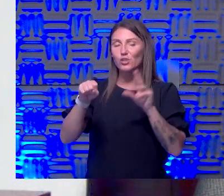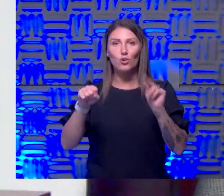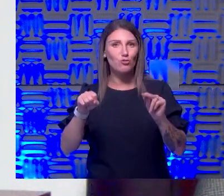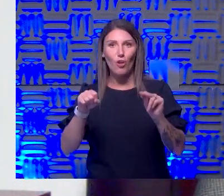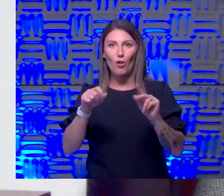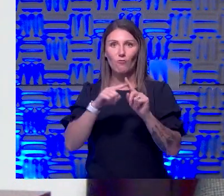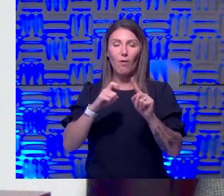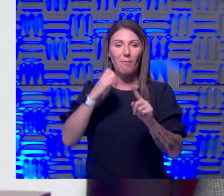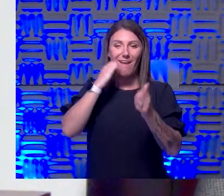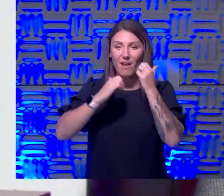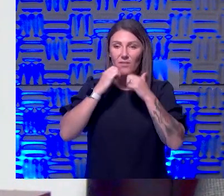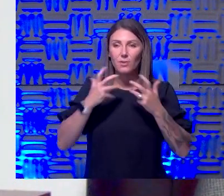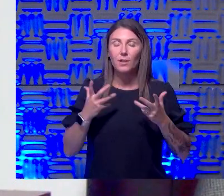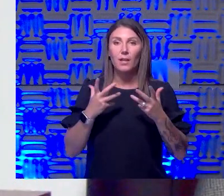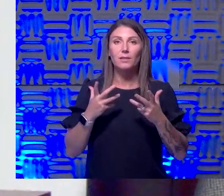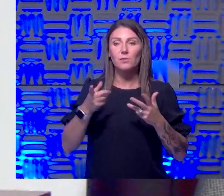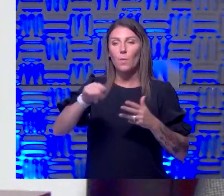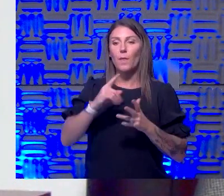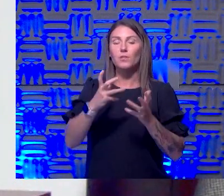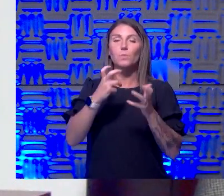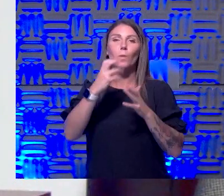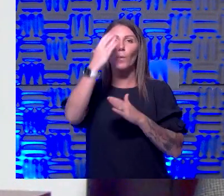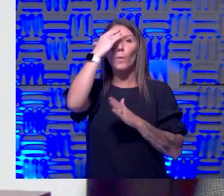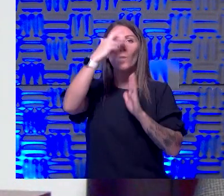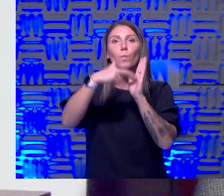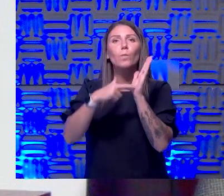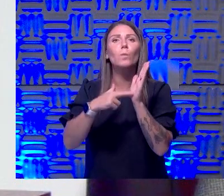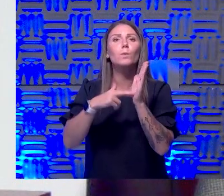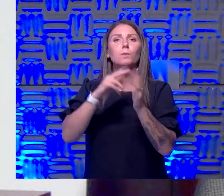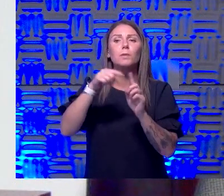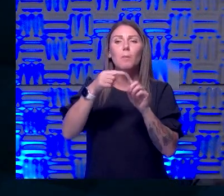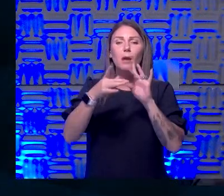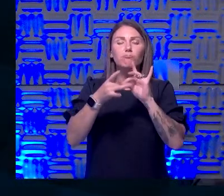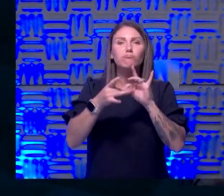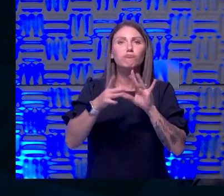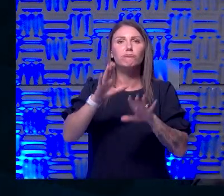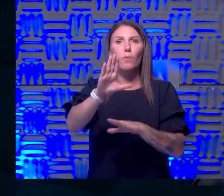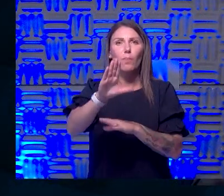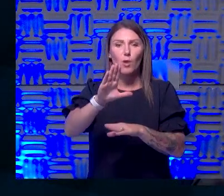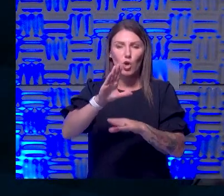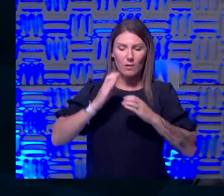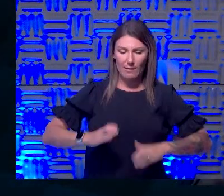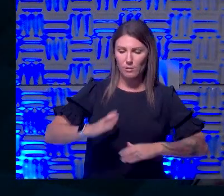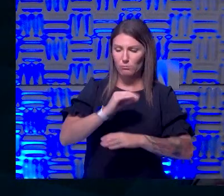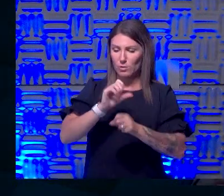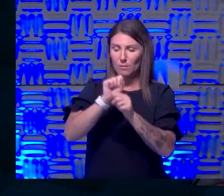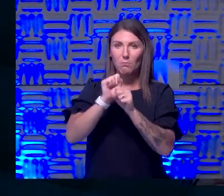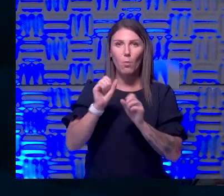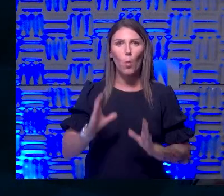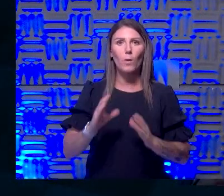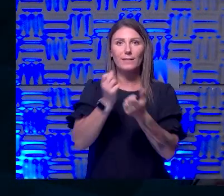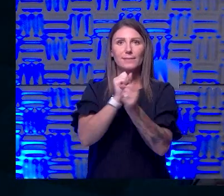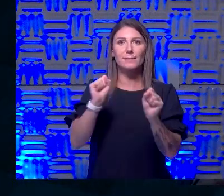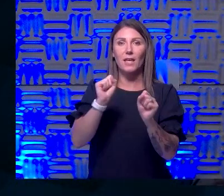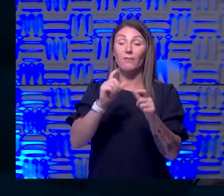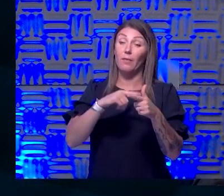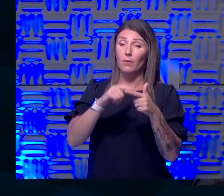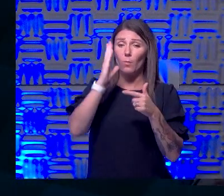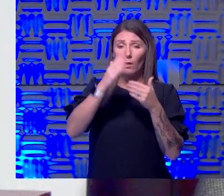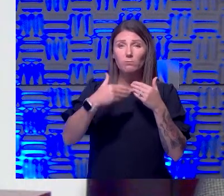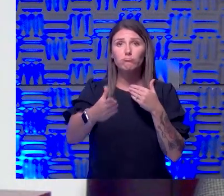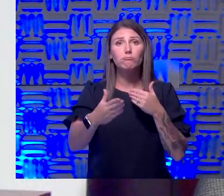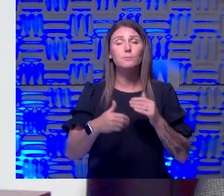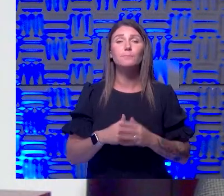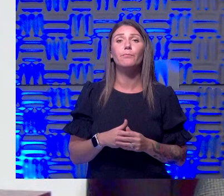the rule is in terms of keeping their employees and their customers safe, and they'll move forward with that. So in